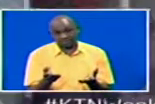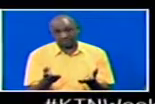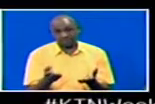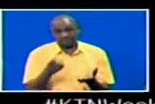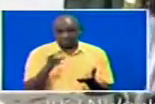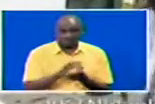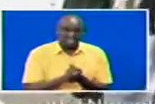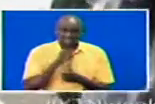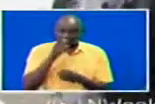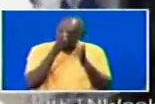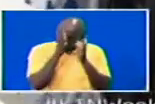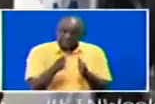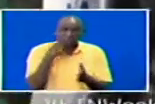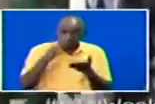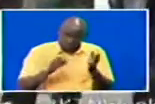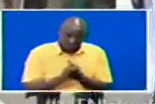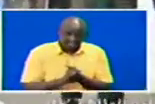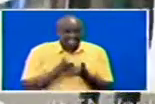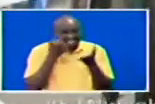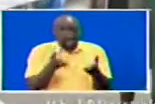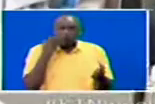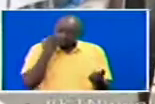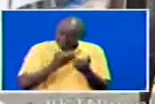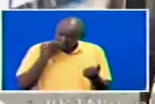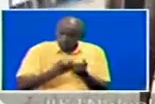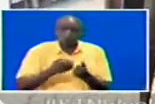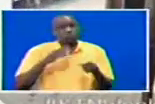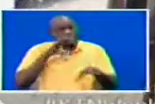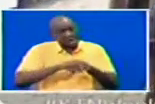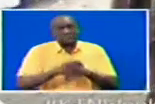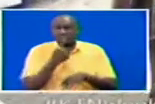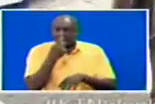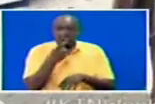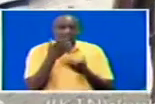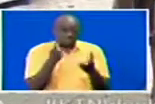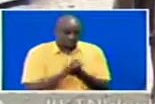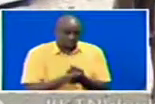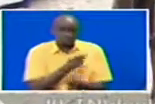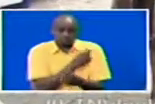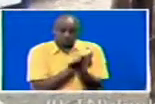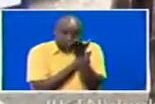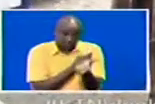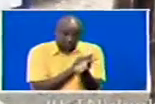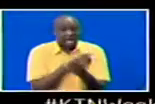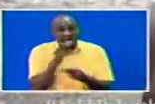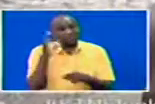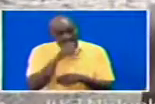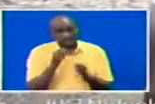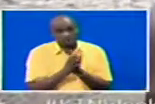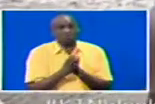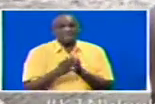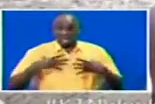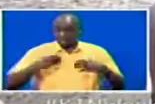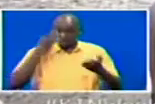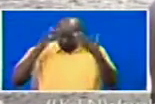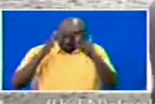corridors. Odhiambo adds that due to the difficulty in accessing medical care and sometimes a lack of health awareness,